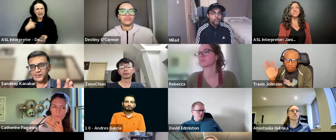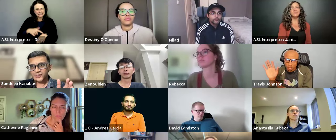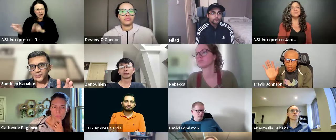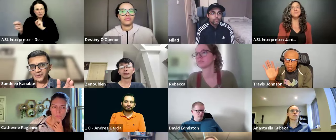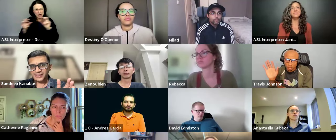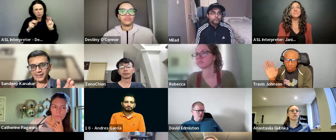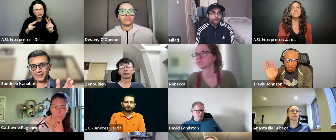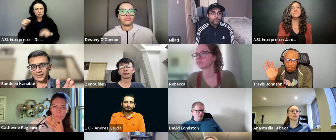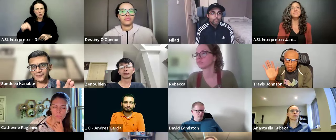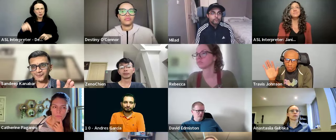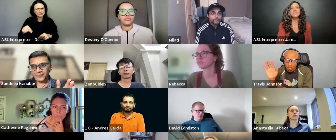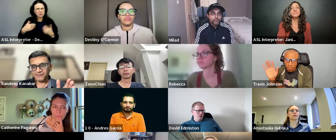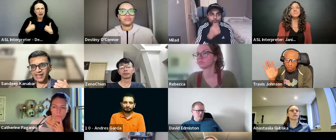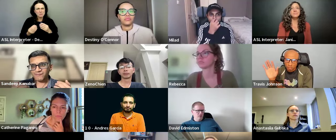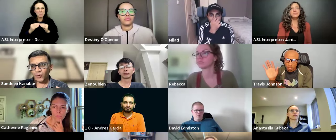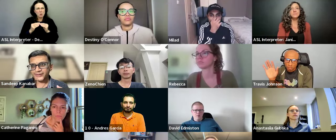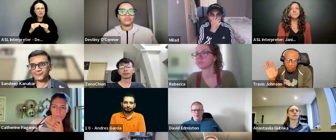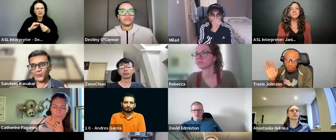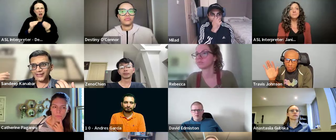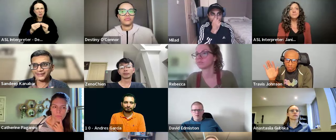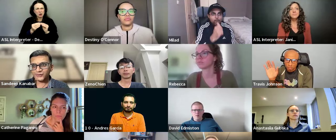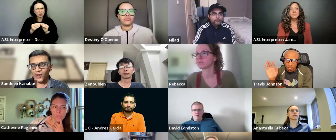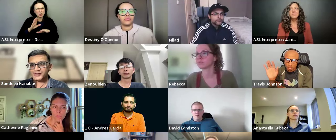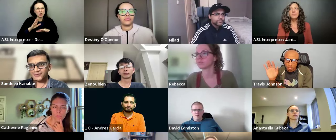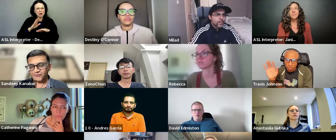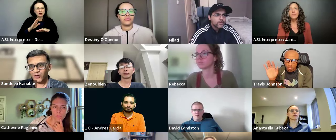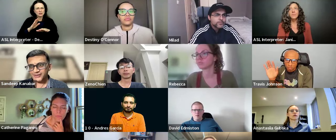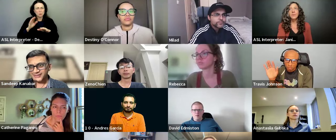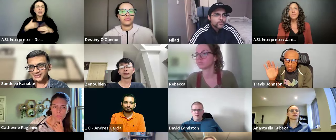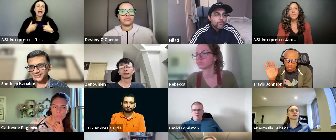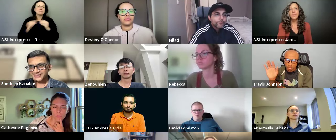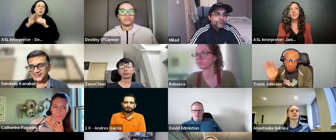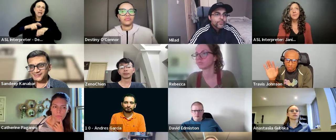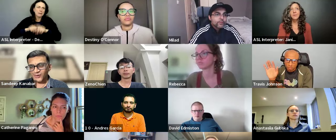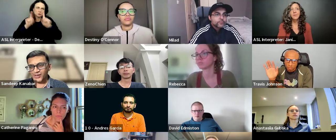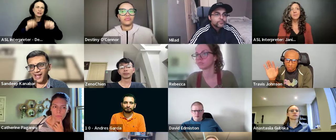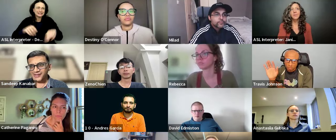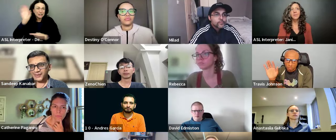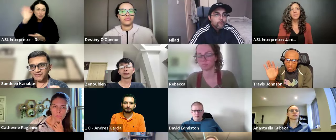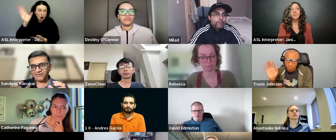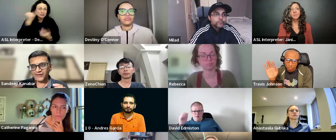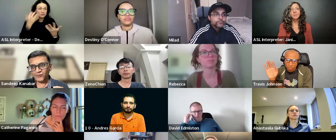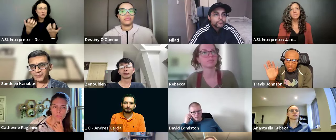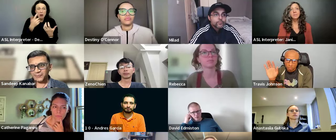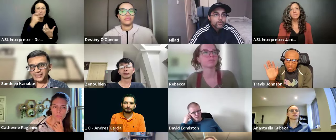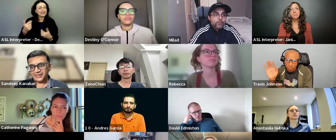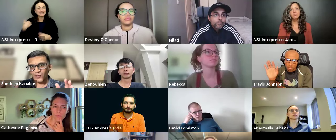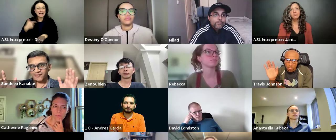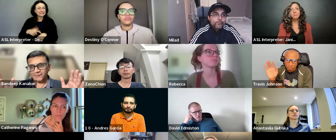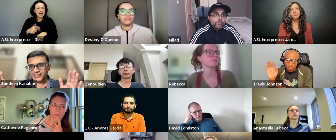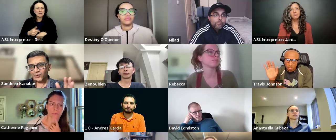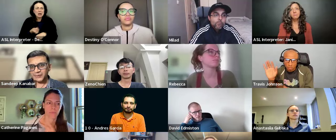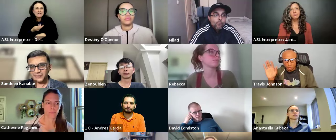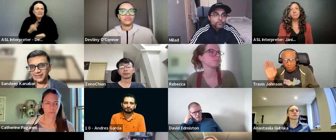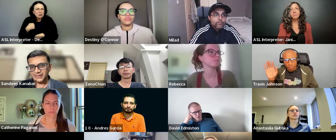folks. So basically, we have more time to attend the talks that we want. Because last time there were very few people, now